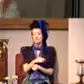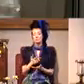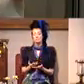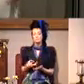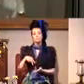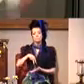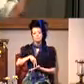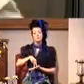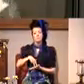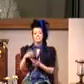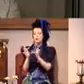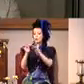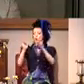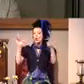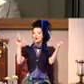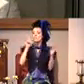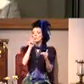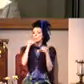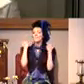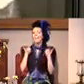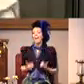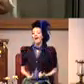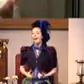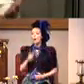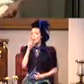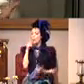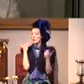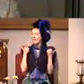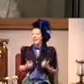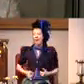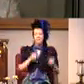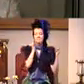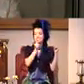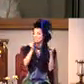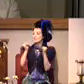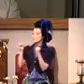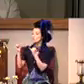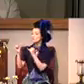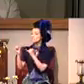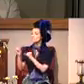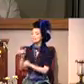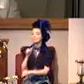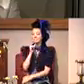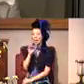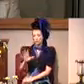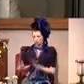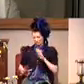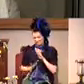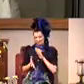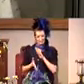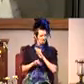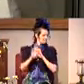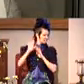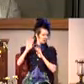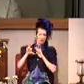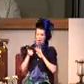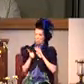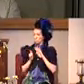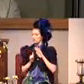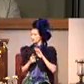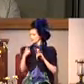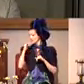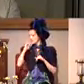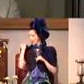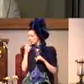in the glory of who we are. Who we are as individuals. Not resenting others or jealous of others, but